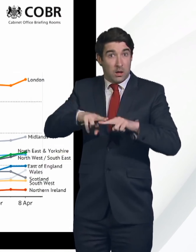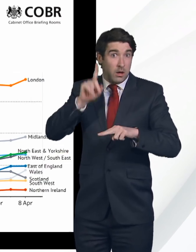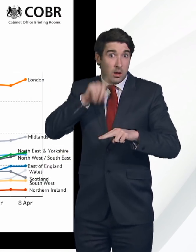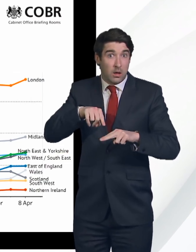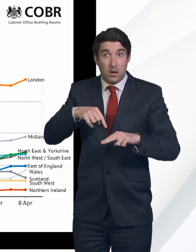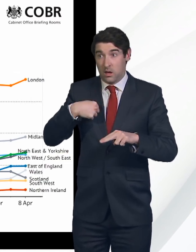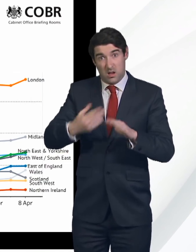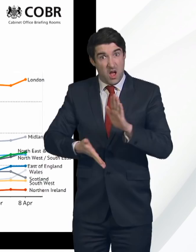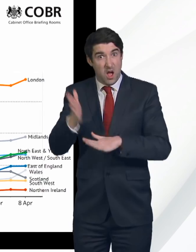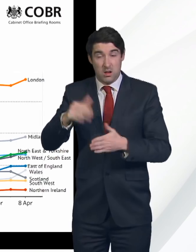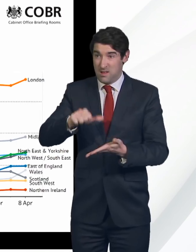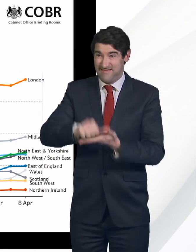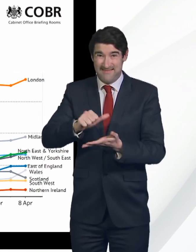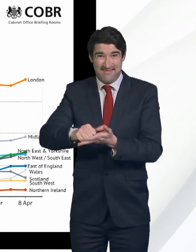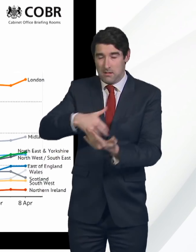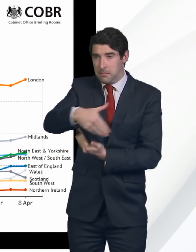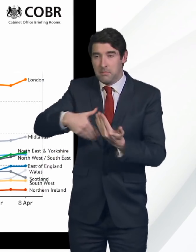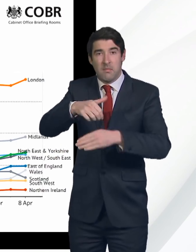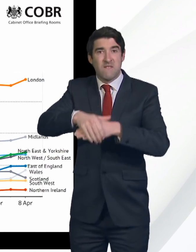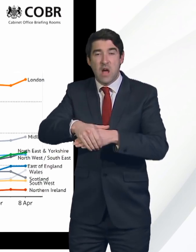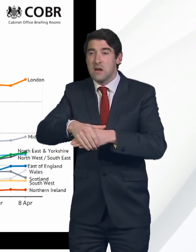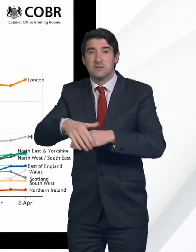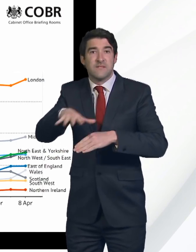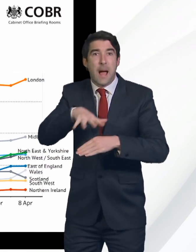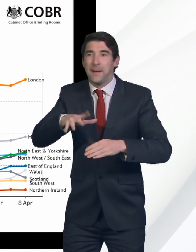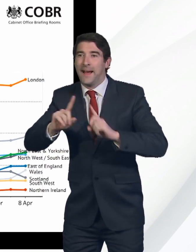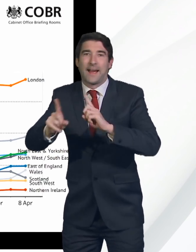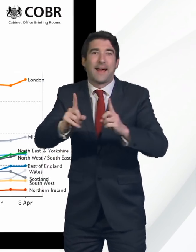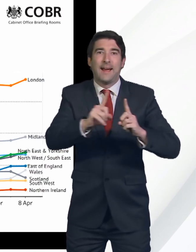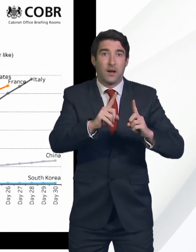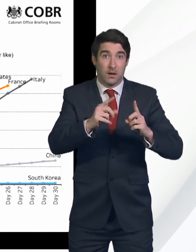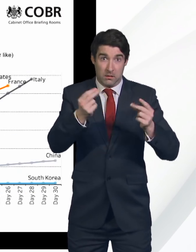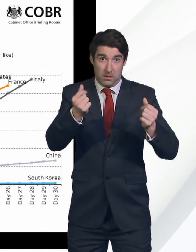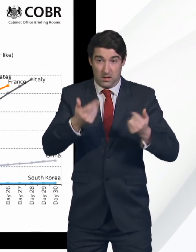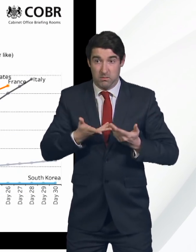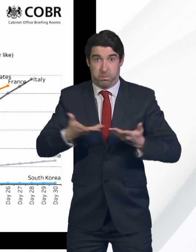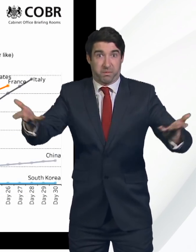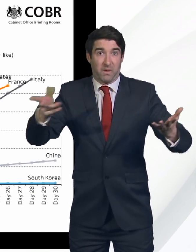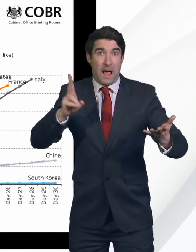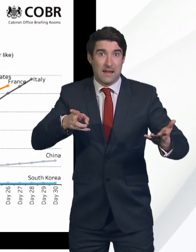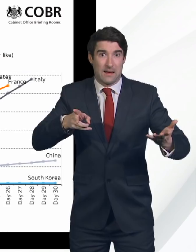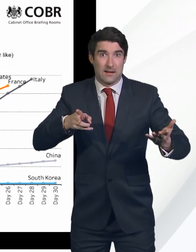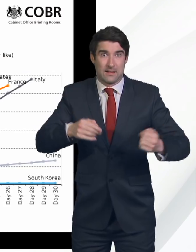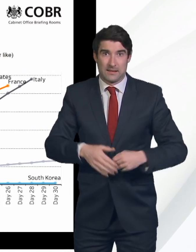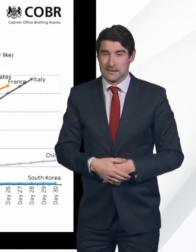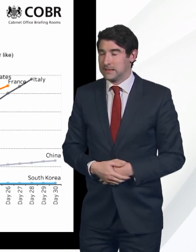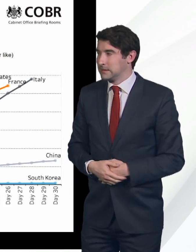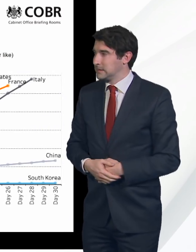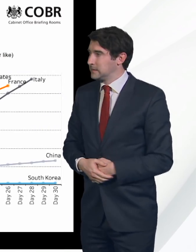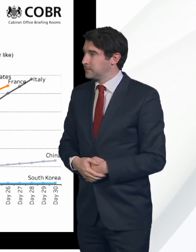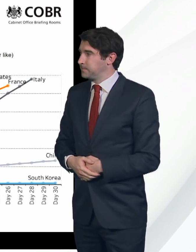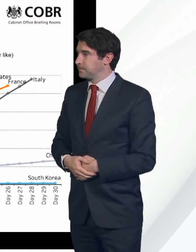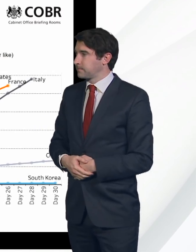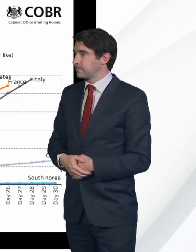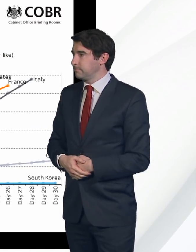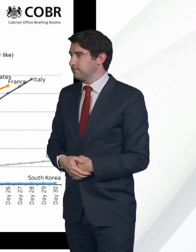allowed us to get to this position. And if I can have the last slide, please. Unfortunately, sadly, there